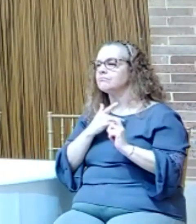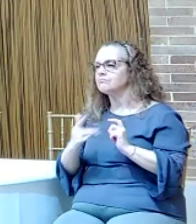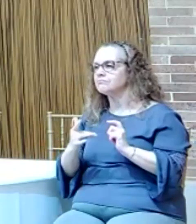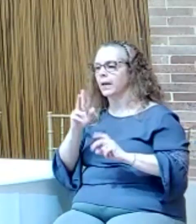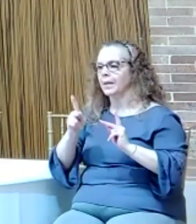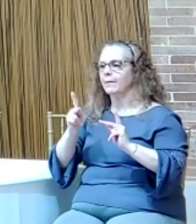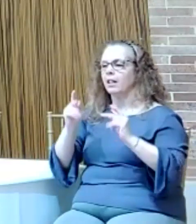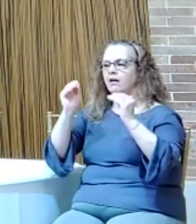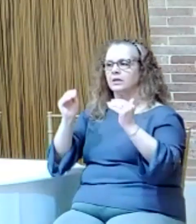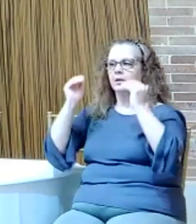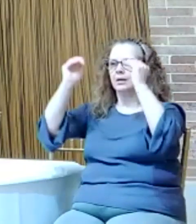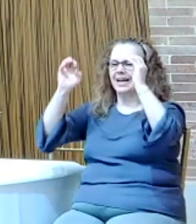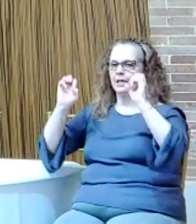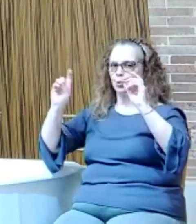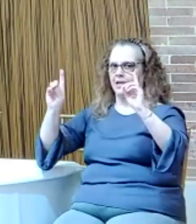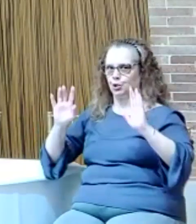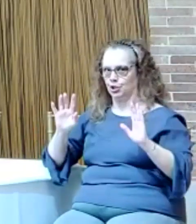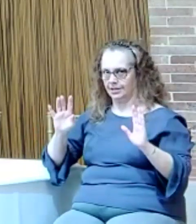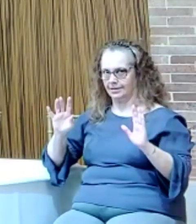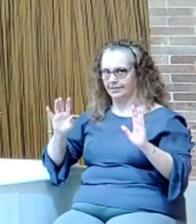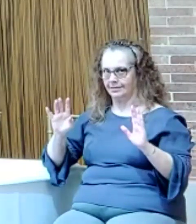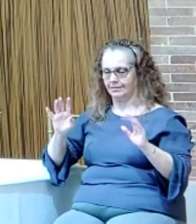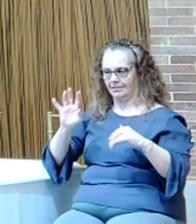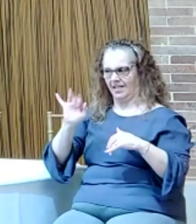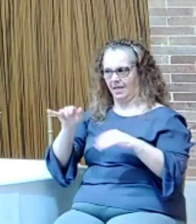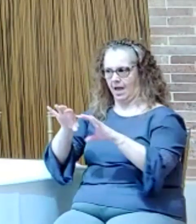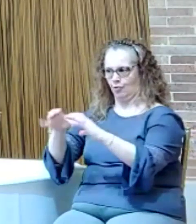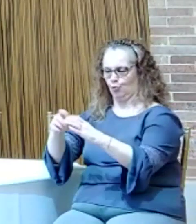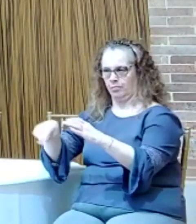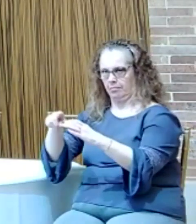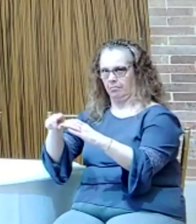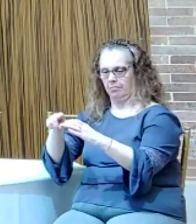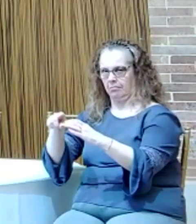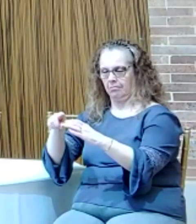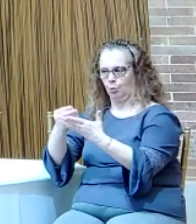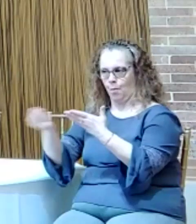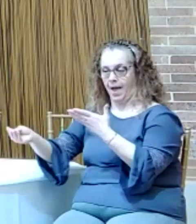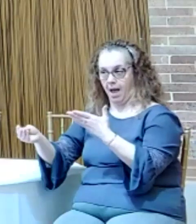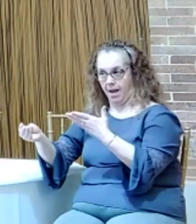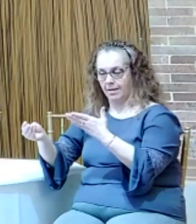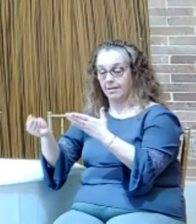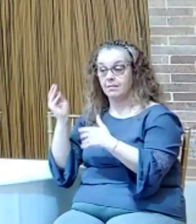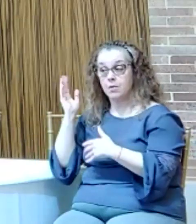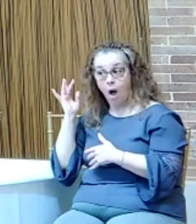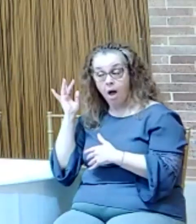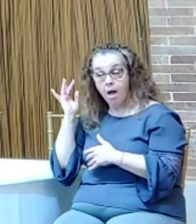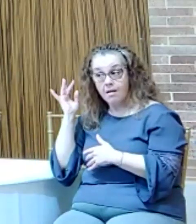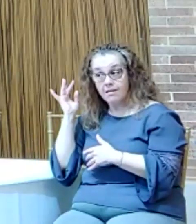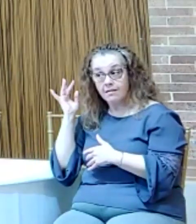of higher education among this group who are purchasing housing why is